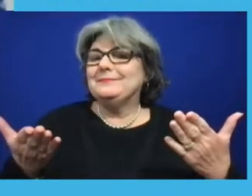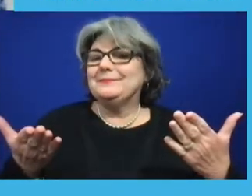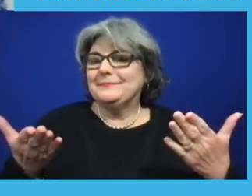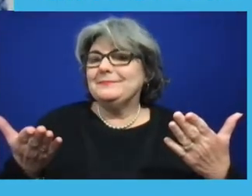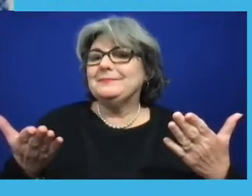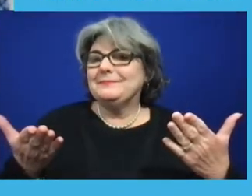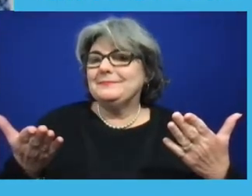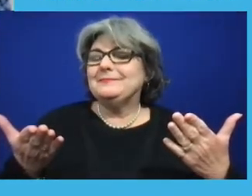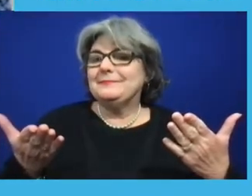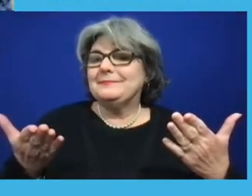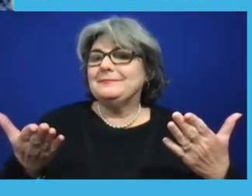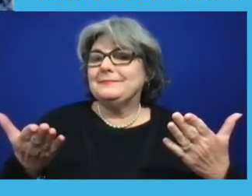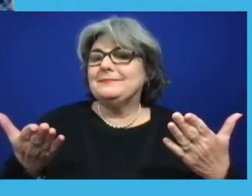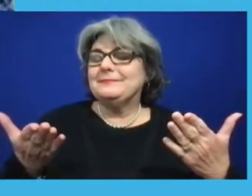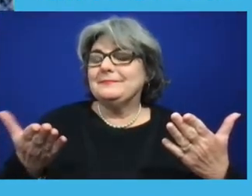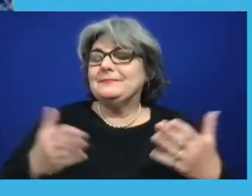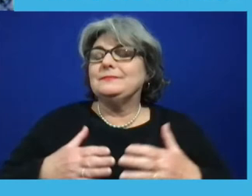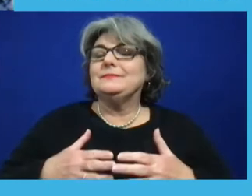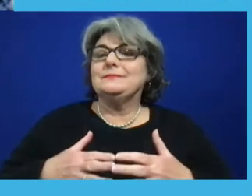And to be here